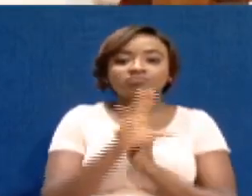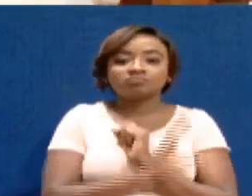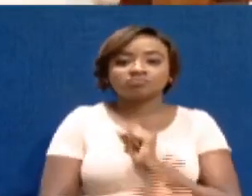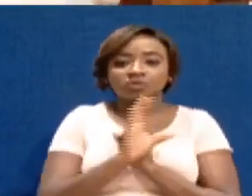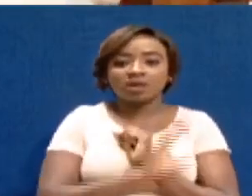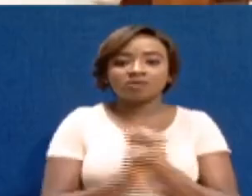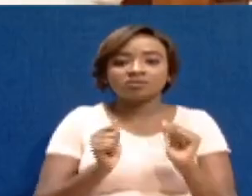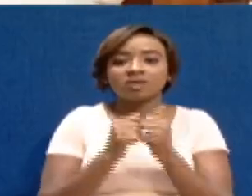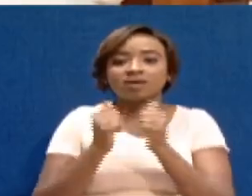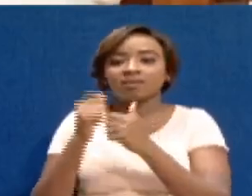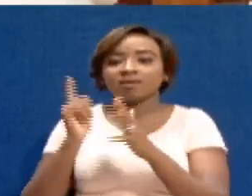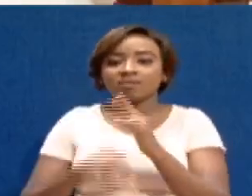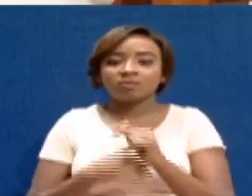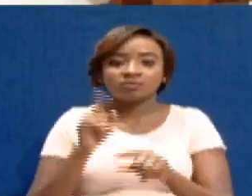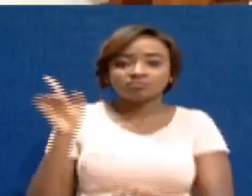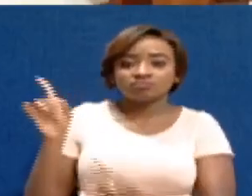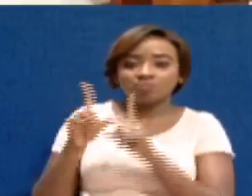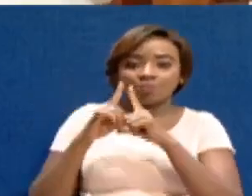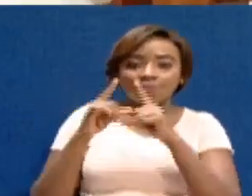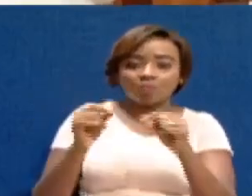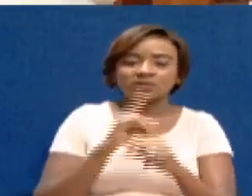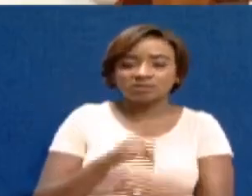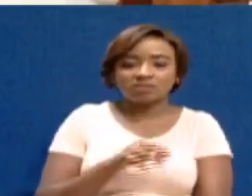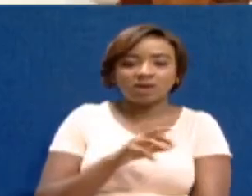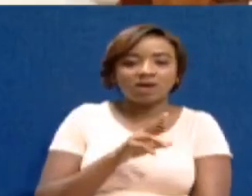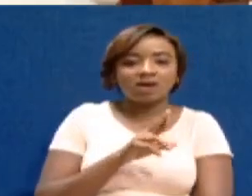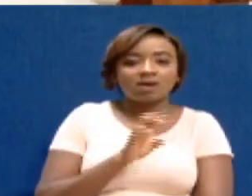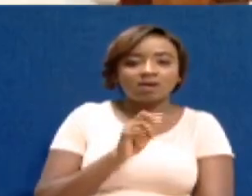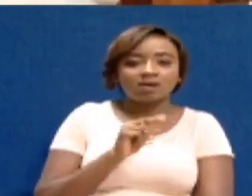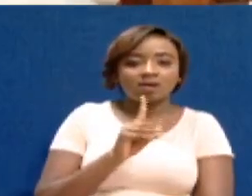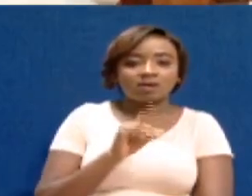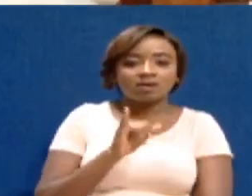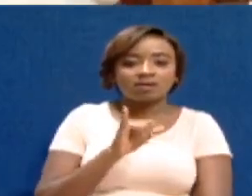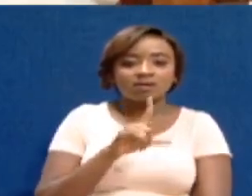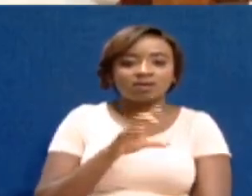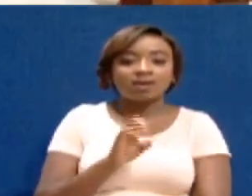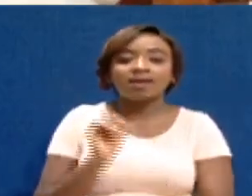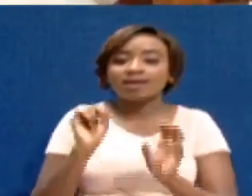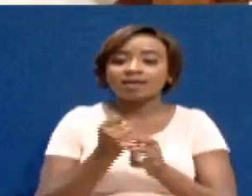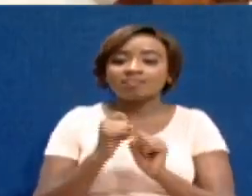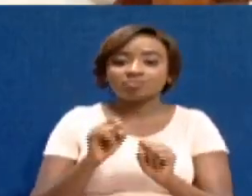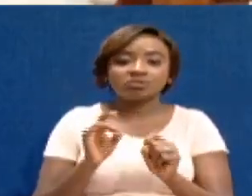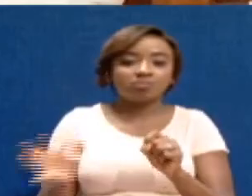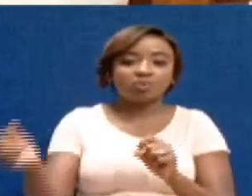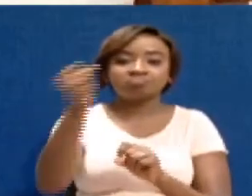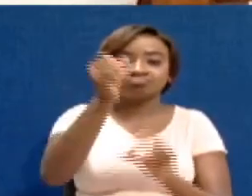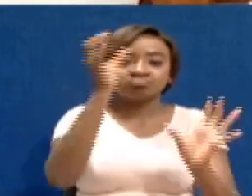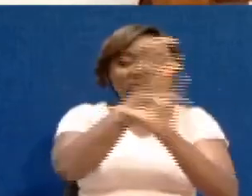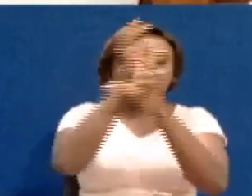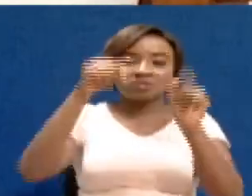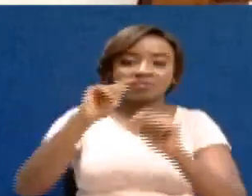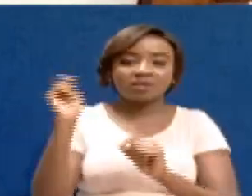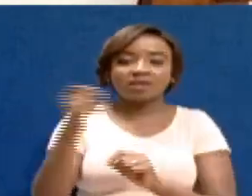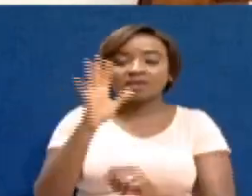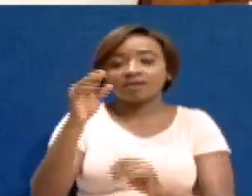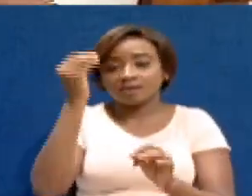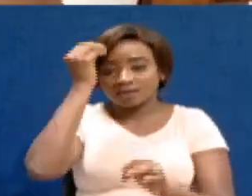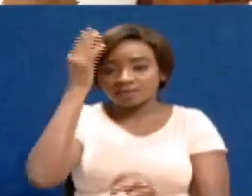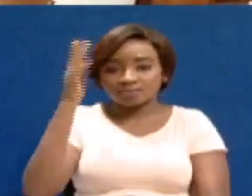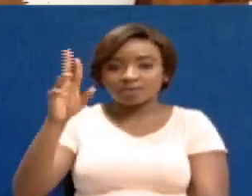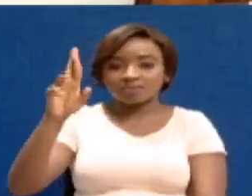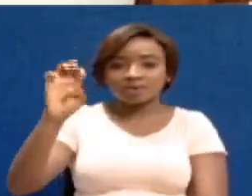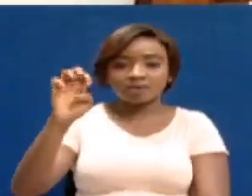this is not the days of the dawn of independence when we were filled with optimism, when we were nationalists, when you could have the